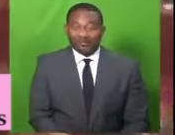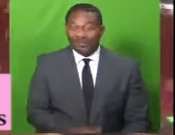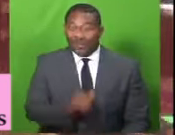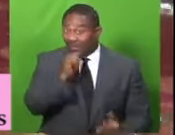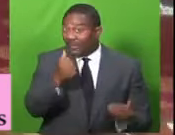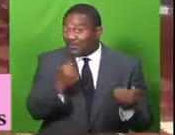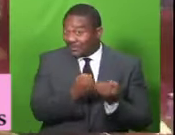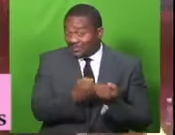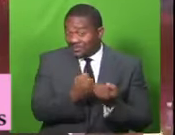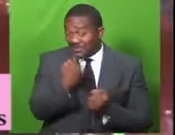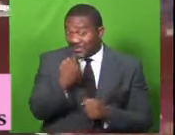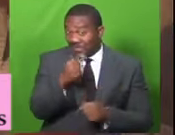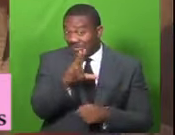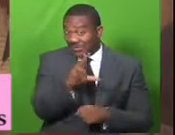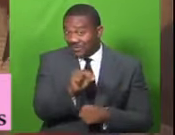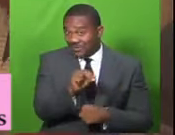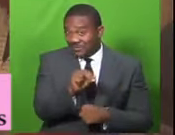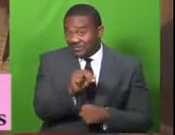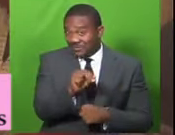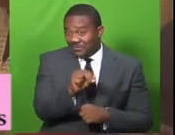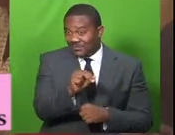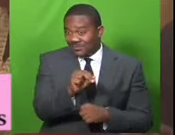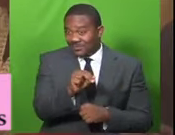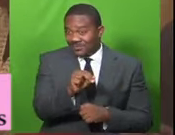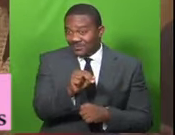As many as are against, say no.